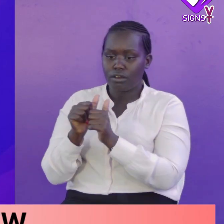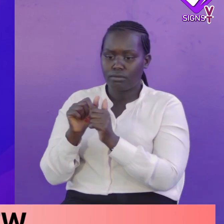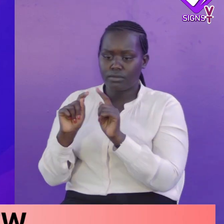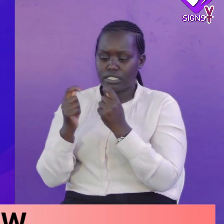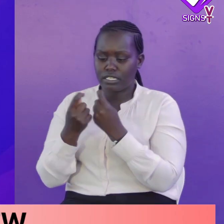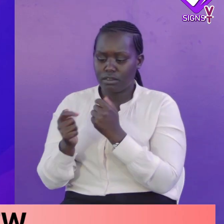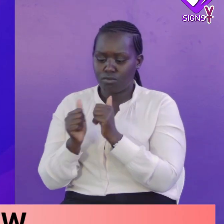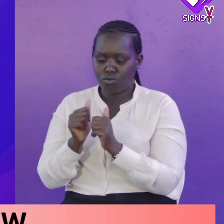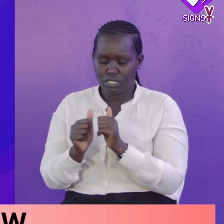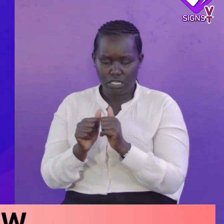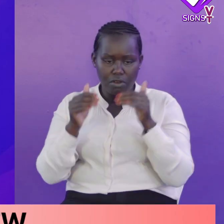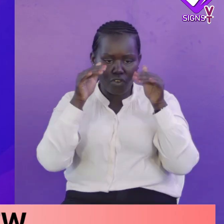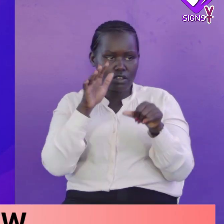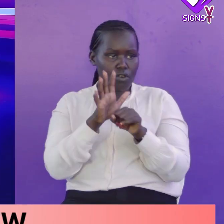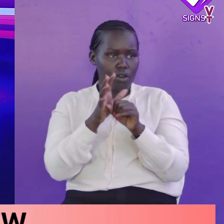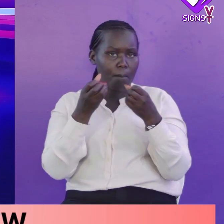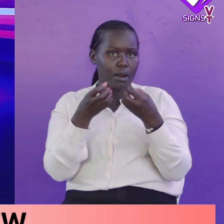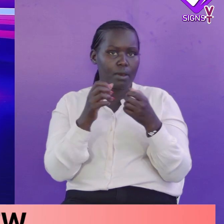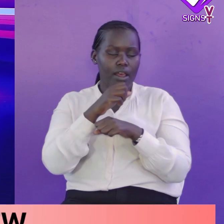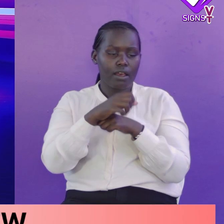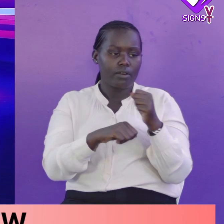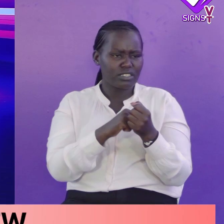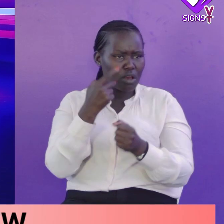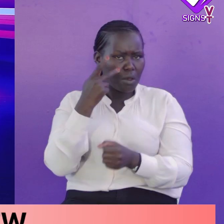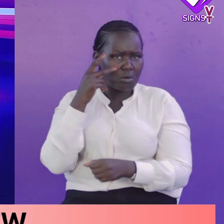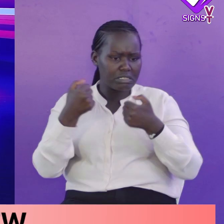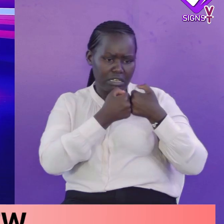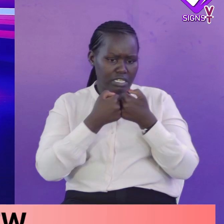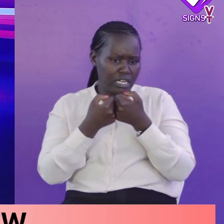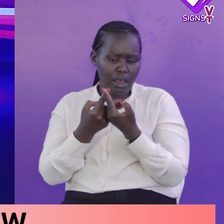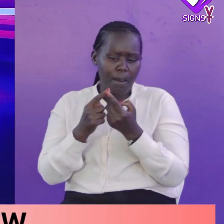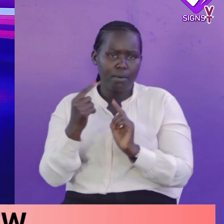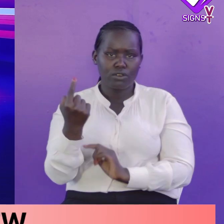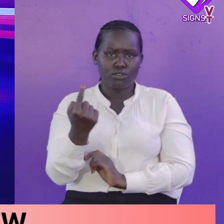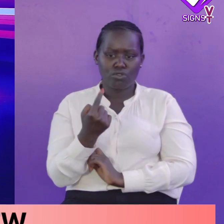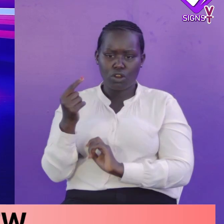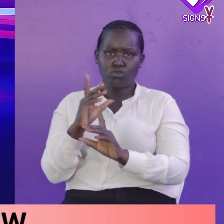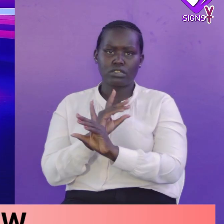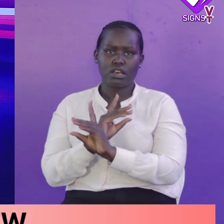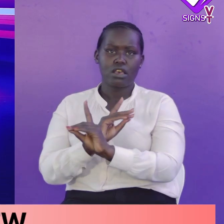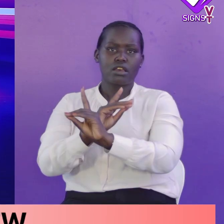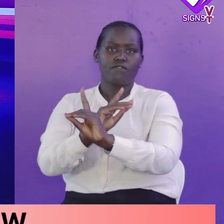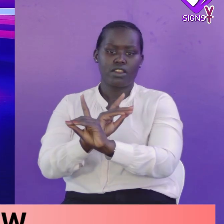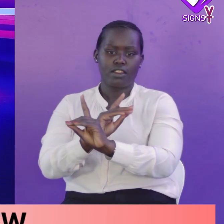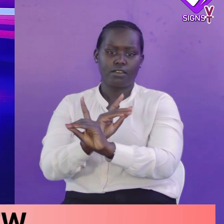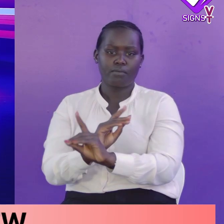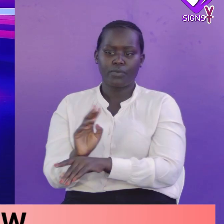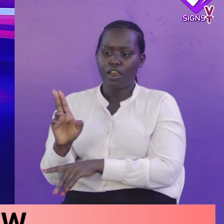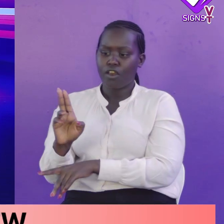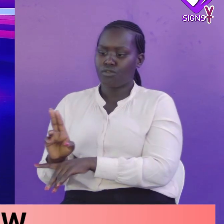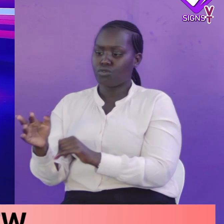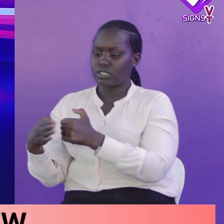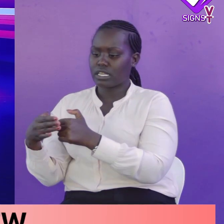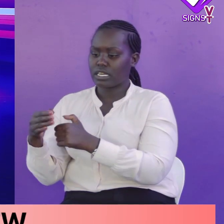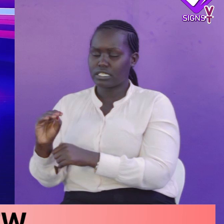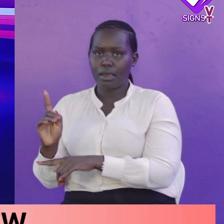relegated for many years. Did you see us struggling? It's only that Burnley was defending. So you spent 90 minutes without